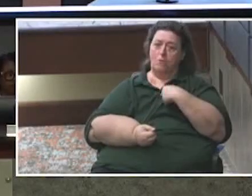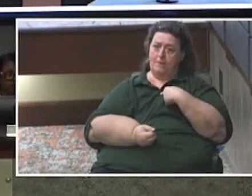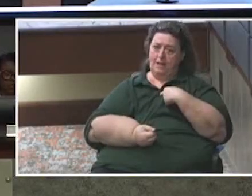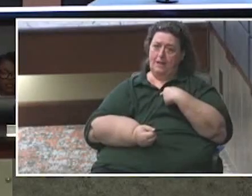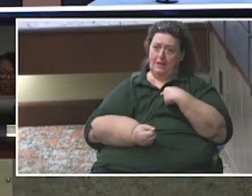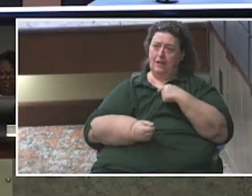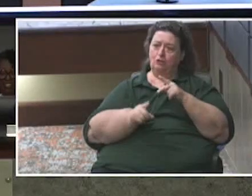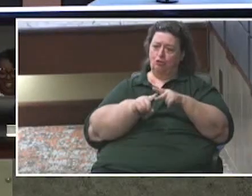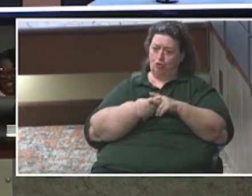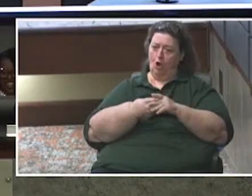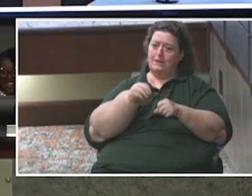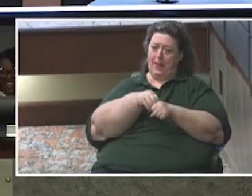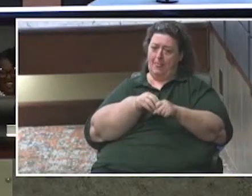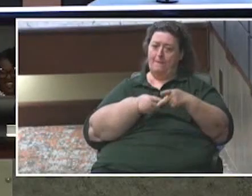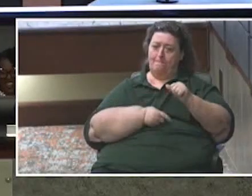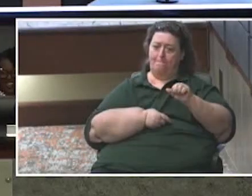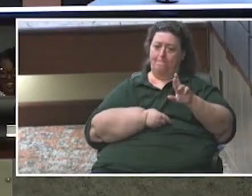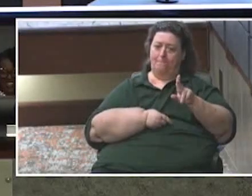parks.